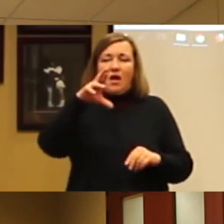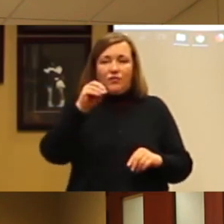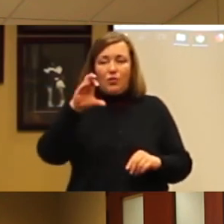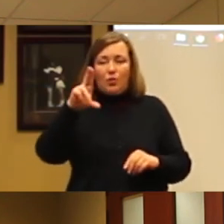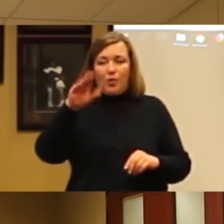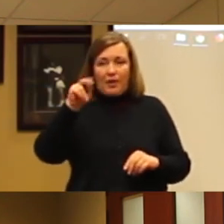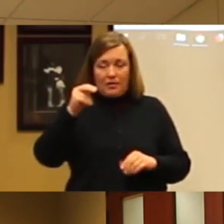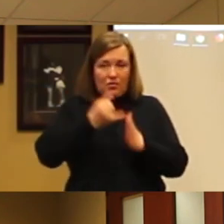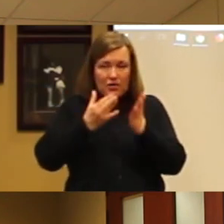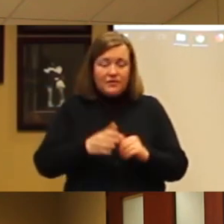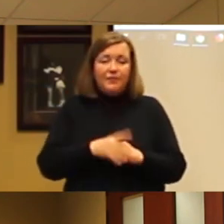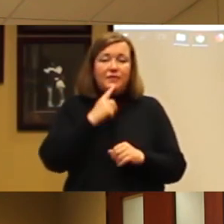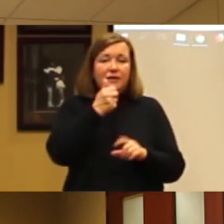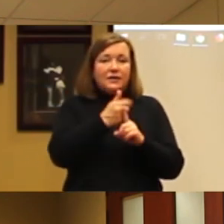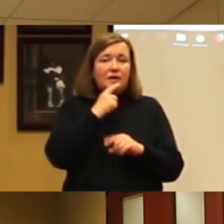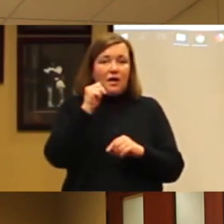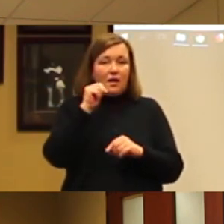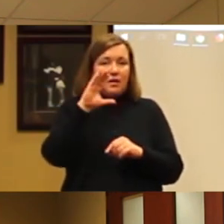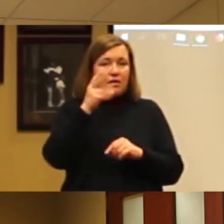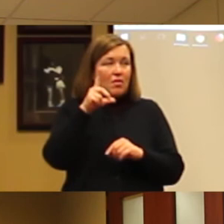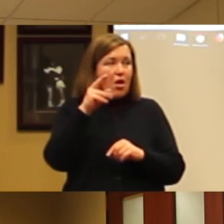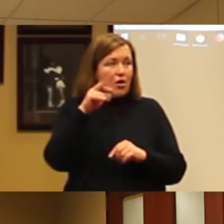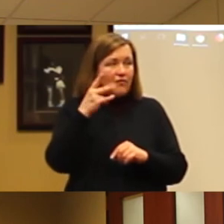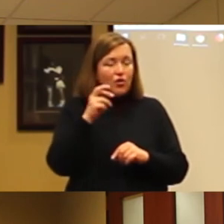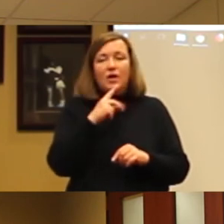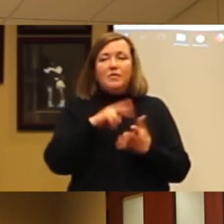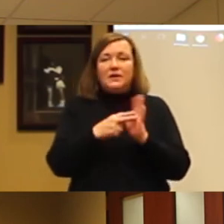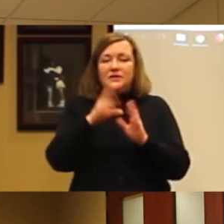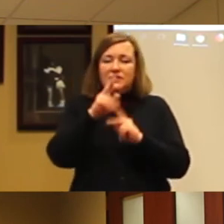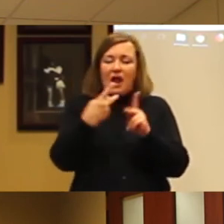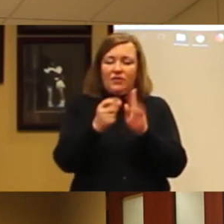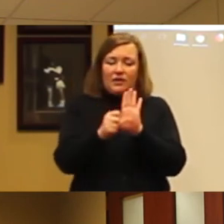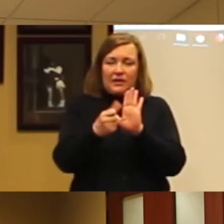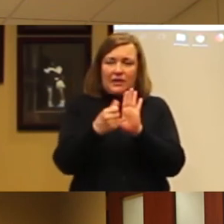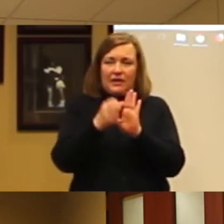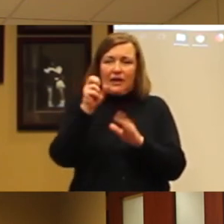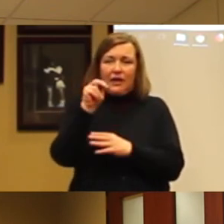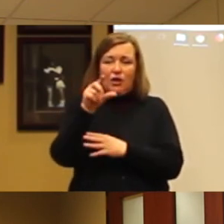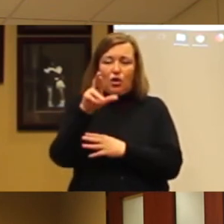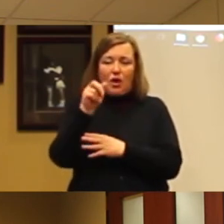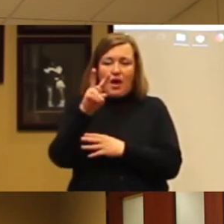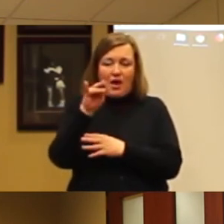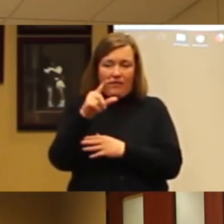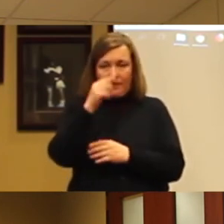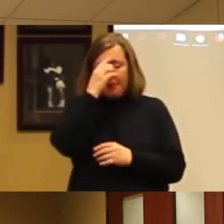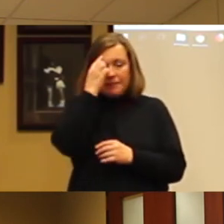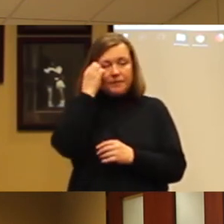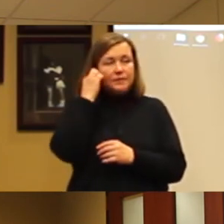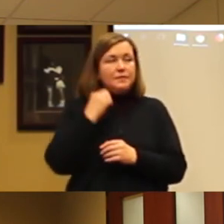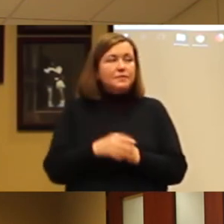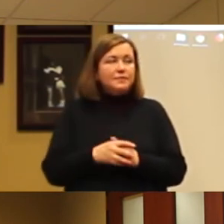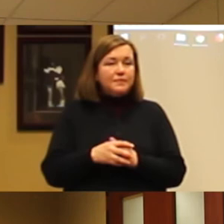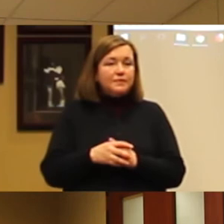he's a collographer, which is a kind of engraving, I don't know if you're familiar with that, that